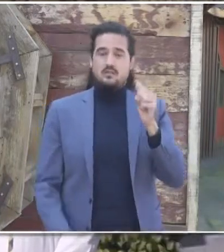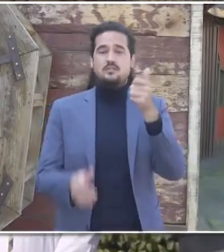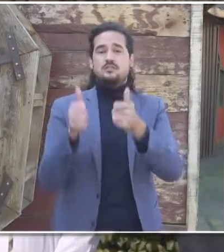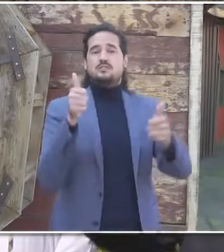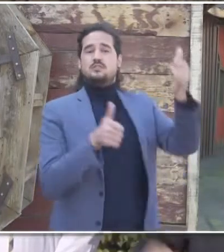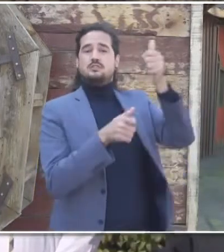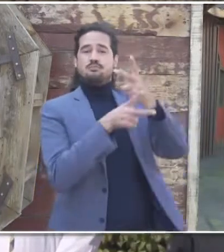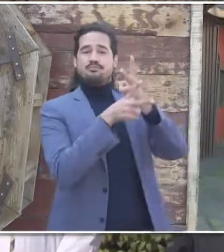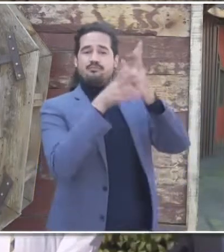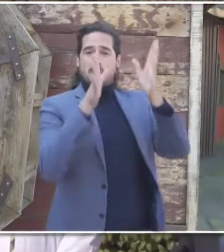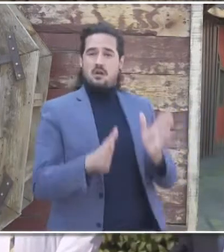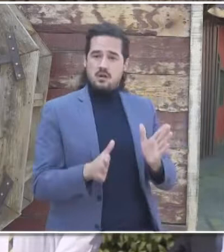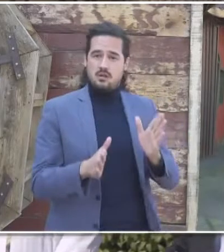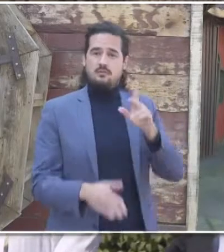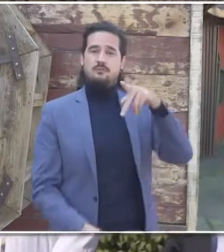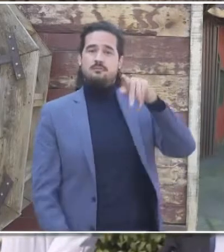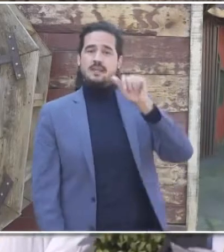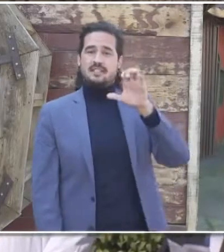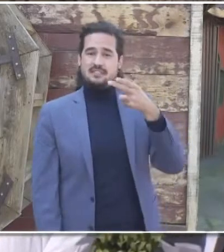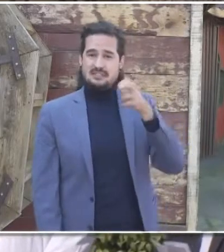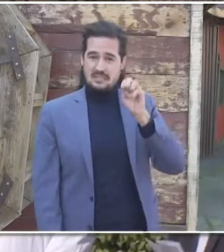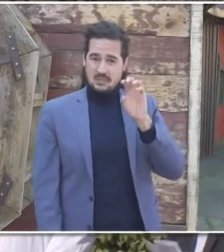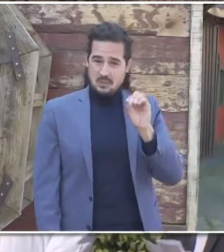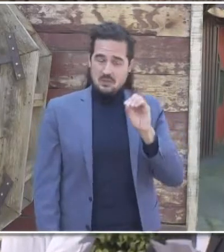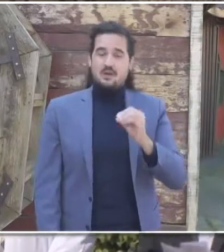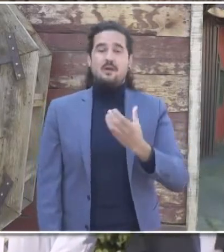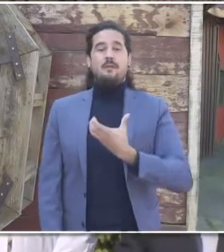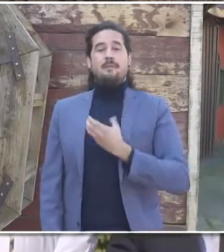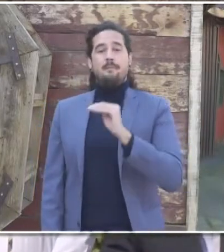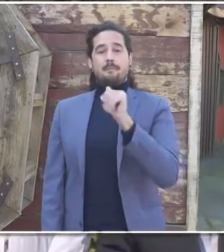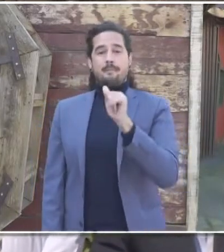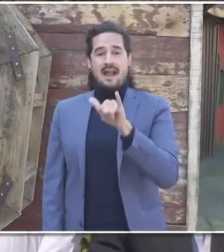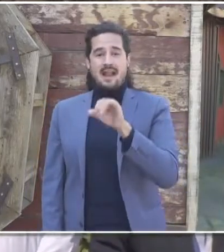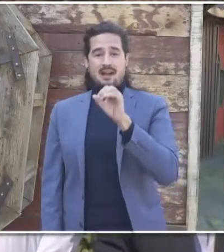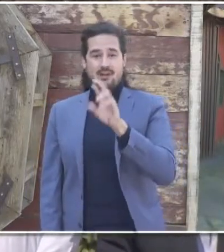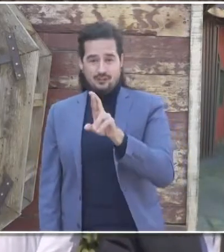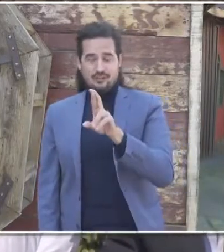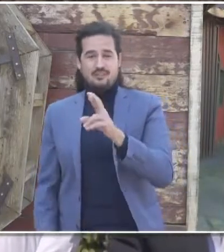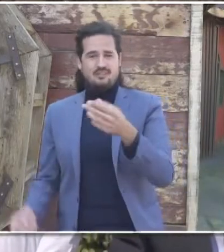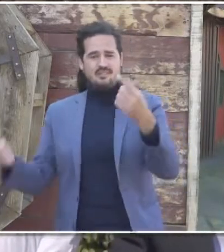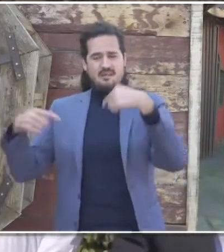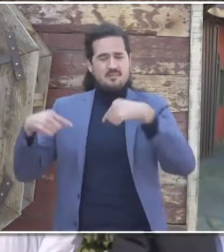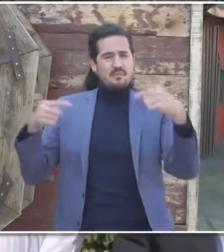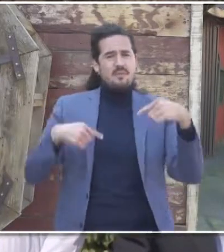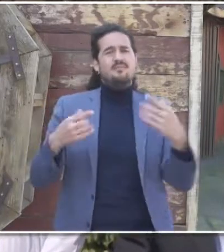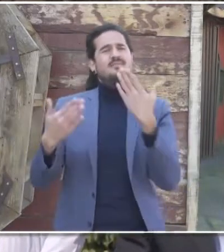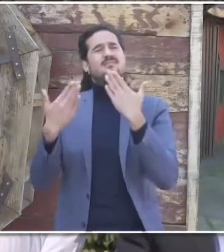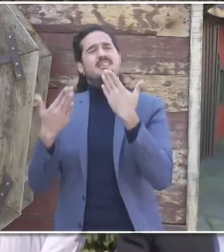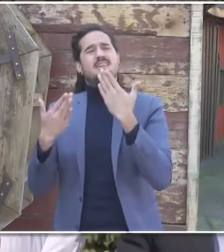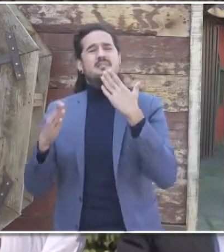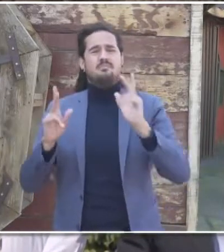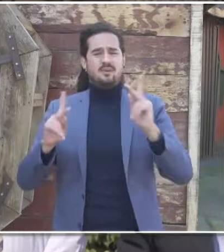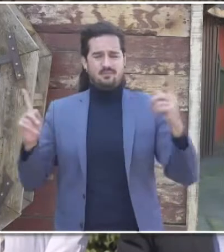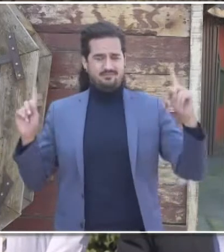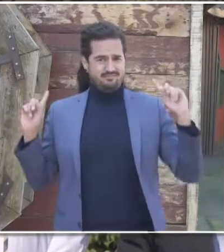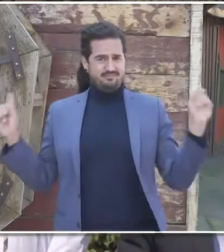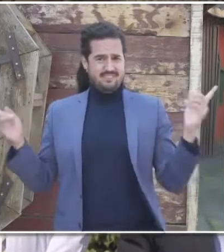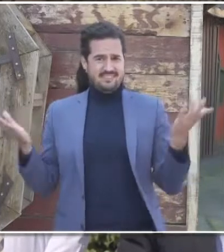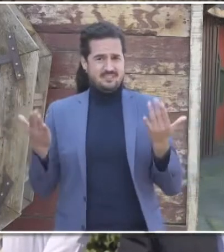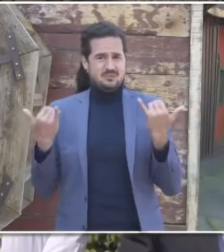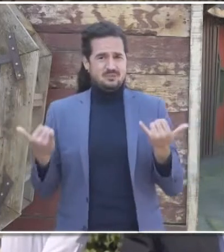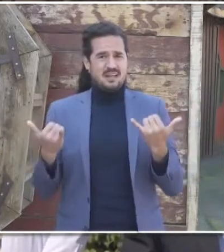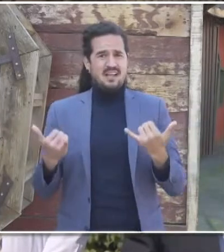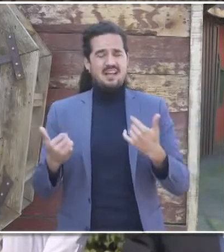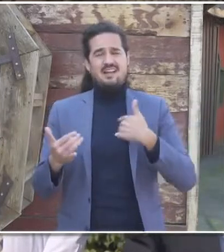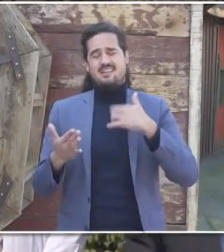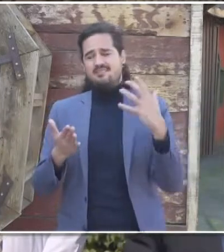Thank you, and Mayor Dyer as well. I appreciate them coming here today, and really, what a great time for us to talk about the vaccine response